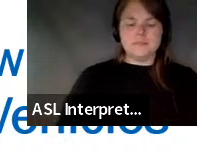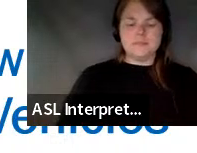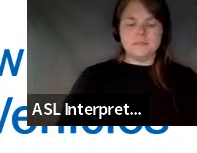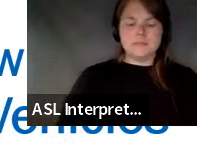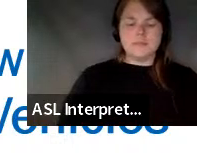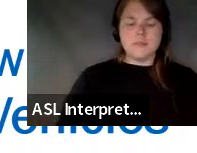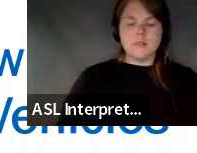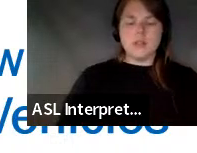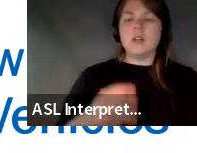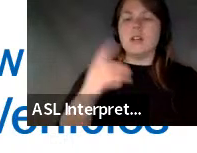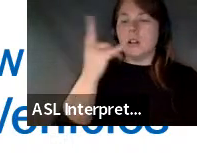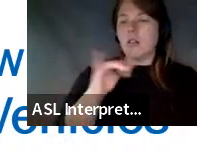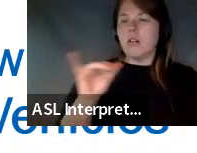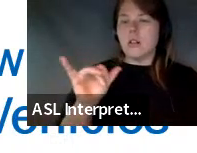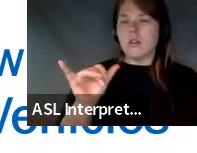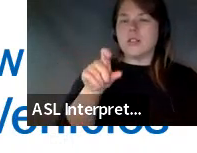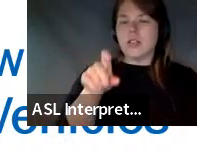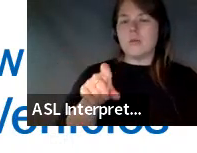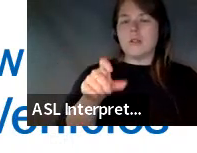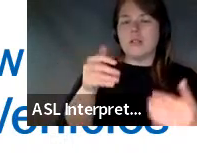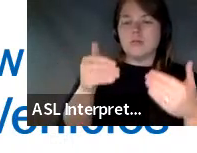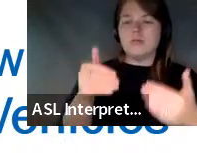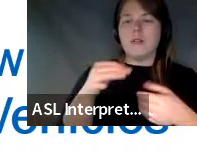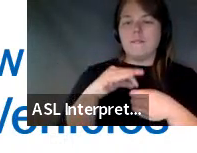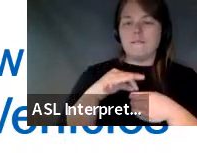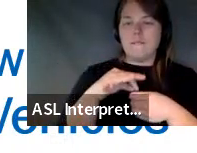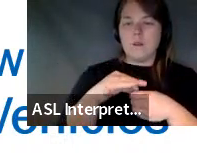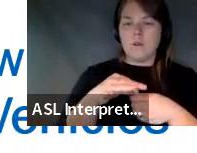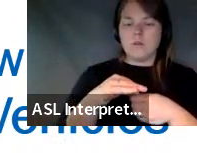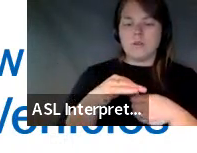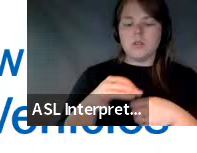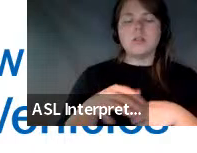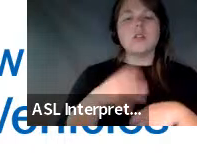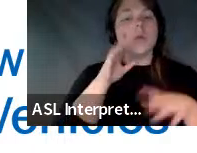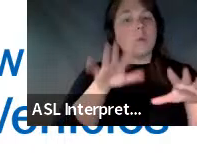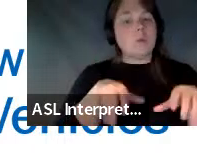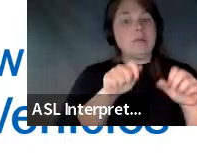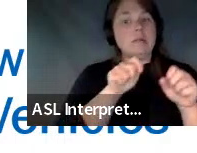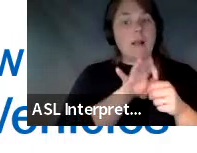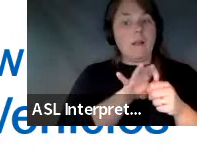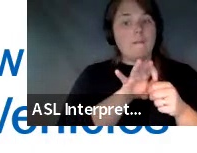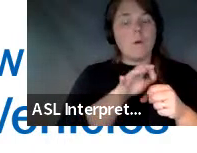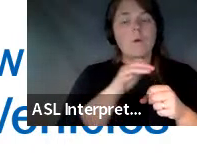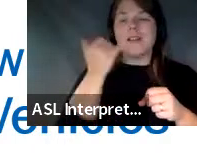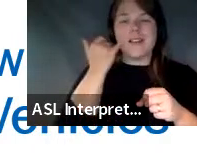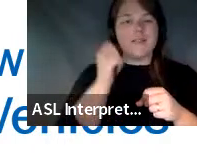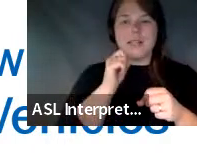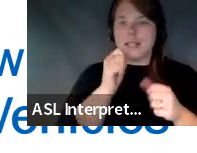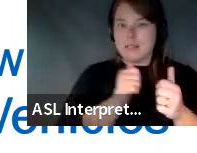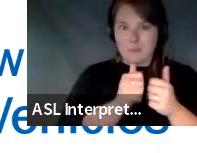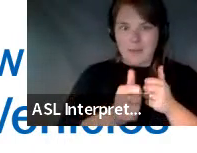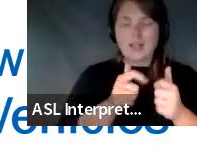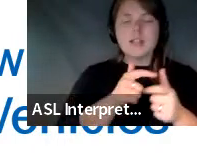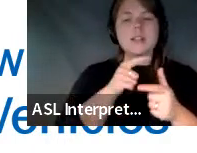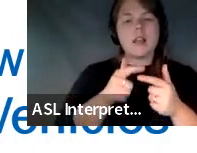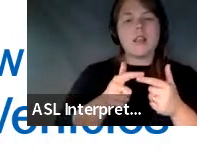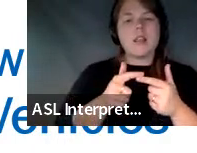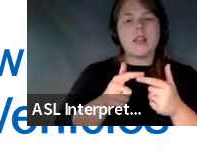So it looks like we may need to go into a vote. I was gonna say, we'll take a vote, and then if it doesn't pass, then we can